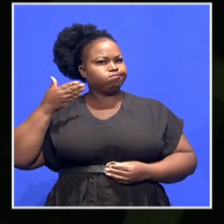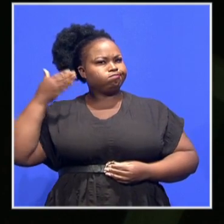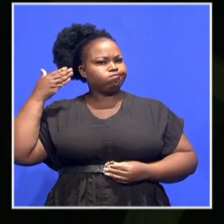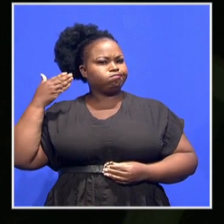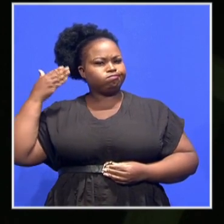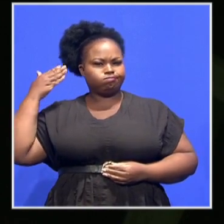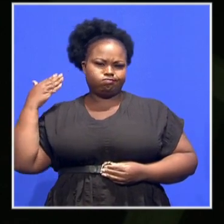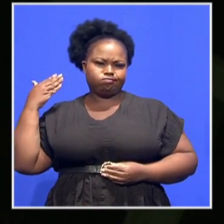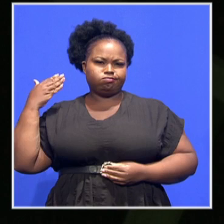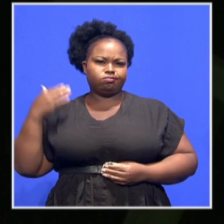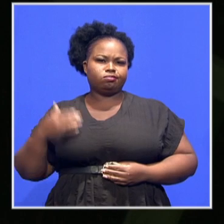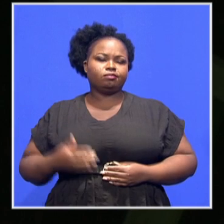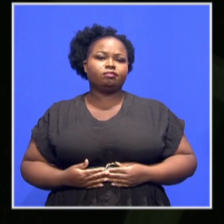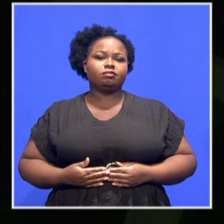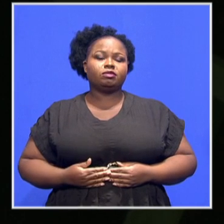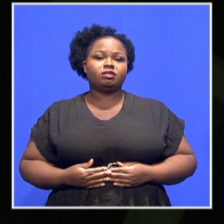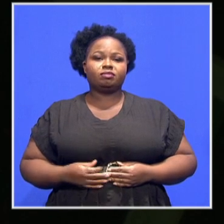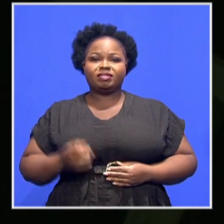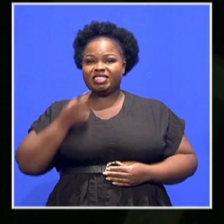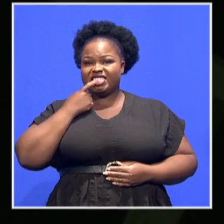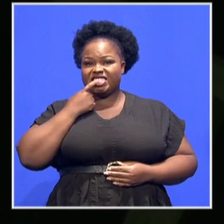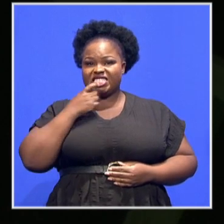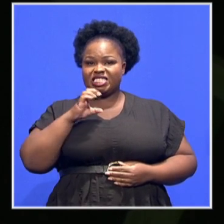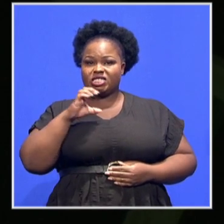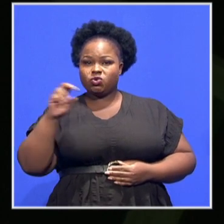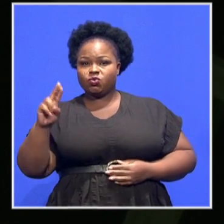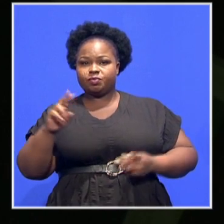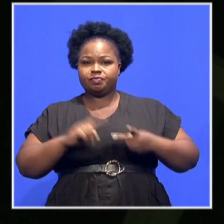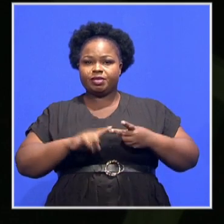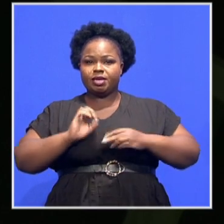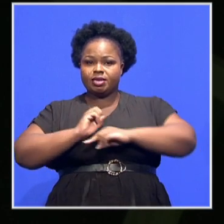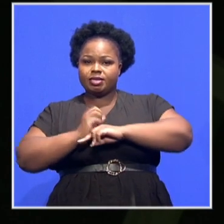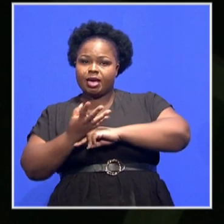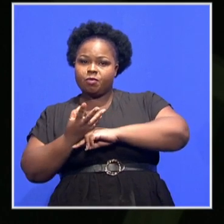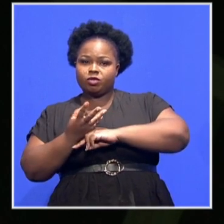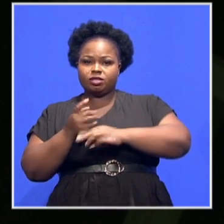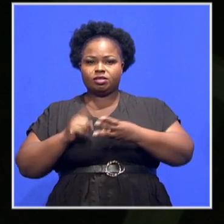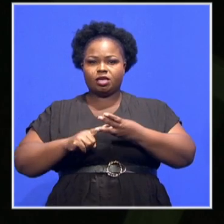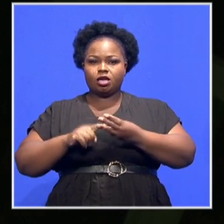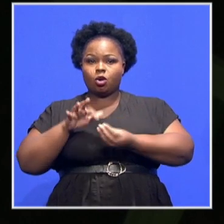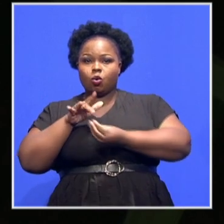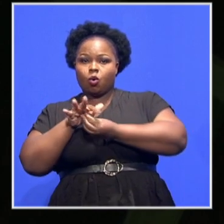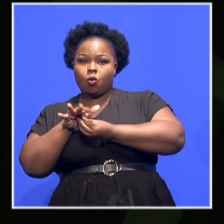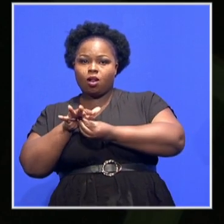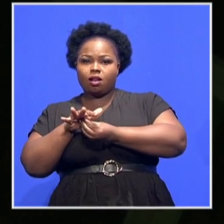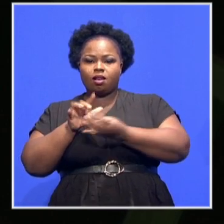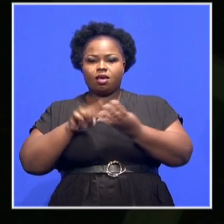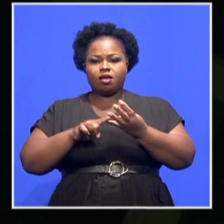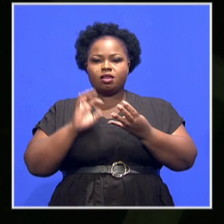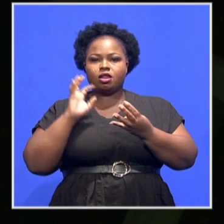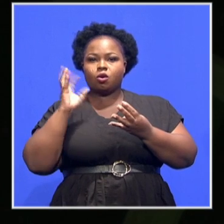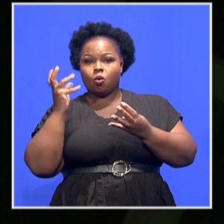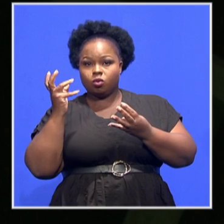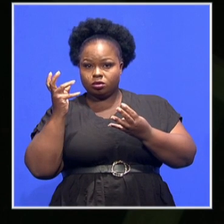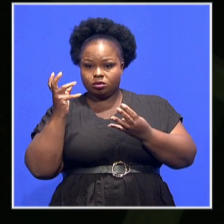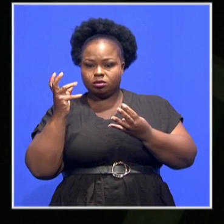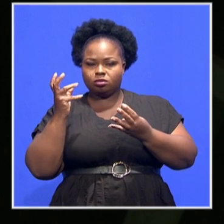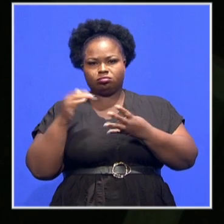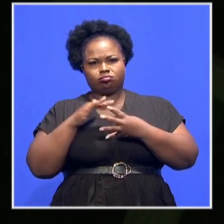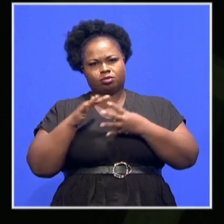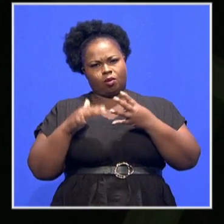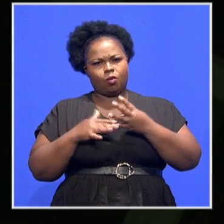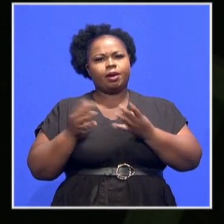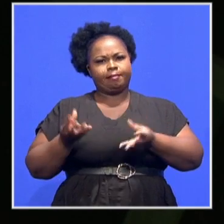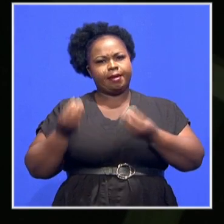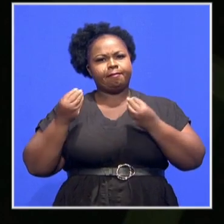immemorial, when copper and diamonds and later coal and then gold were